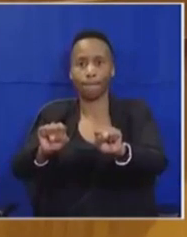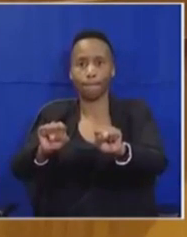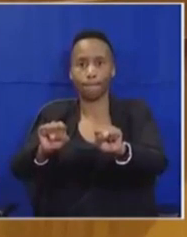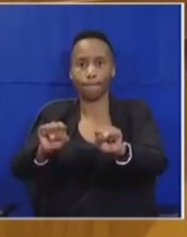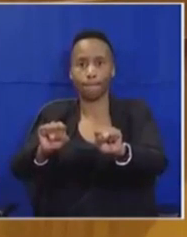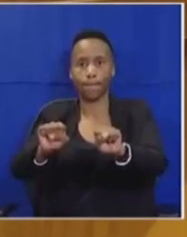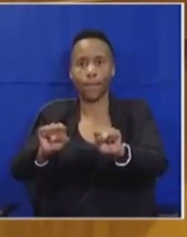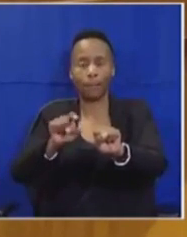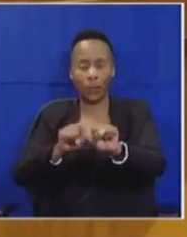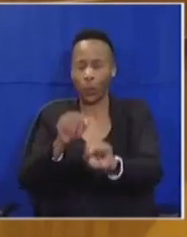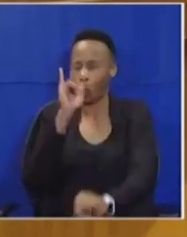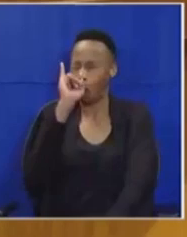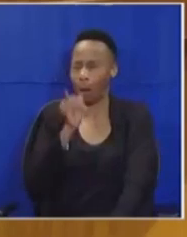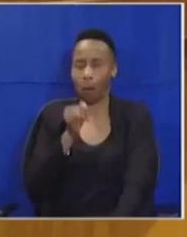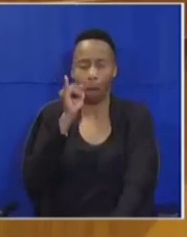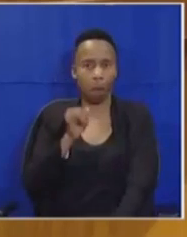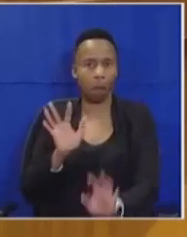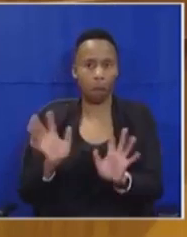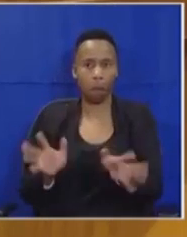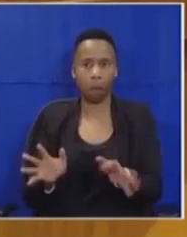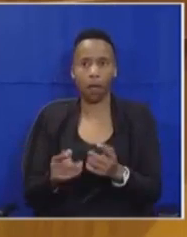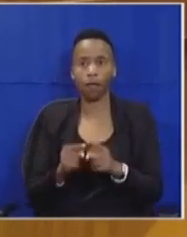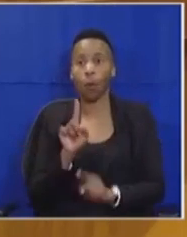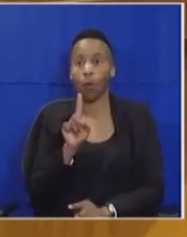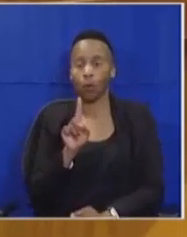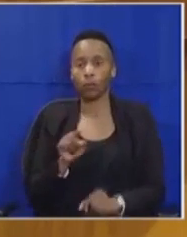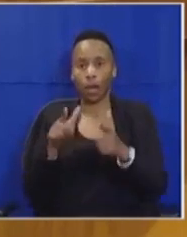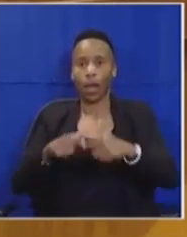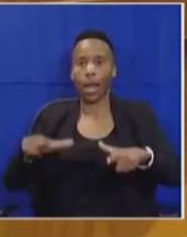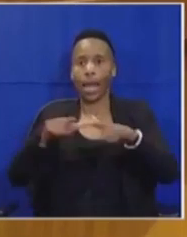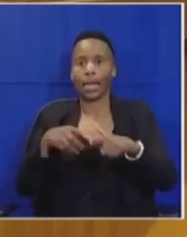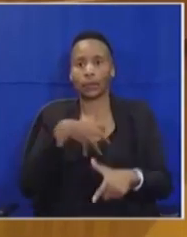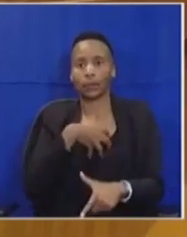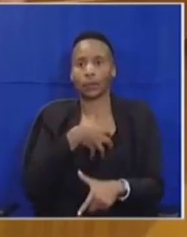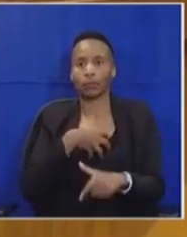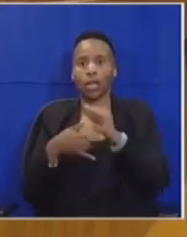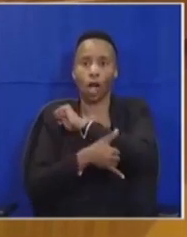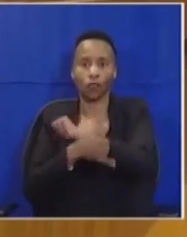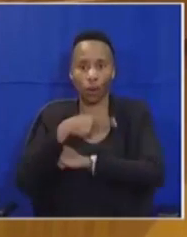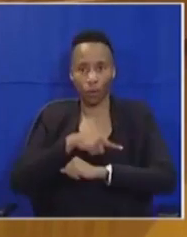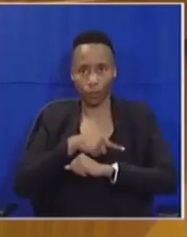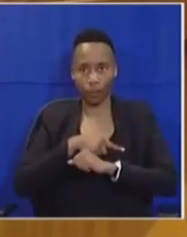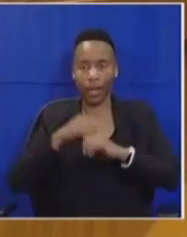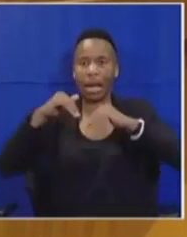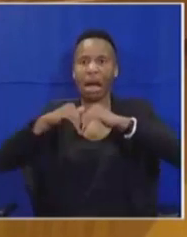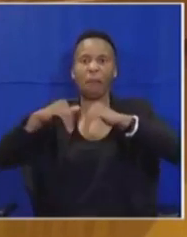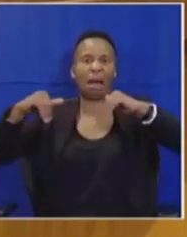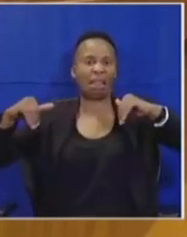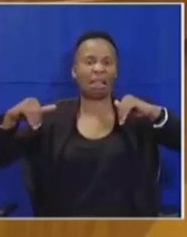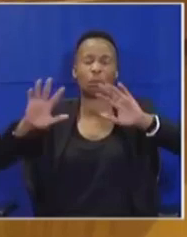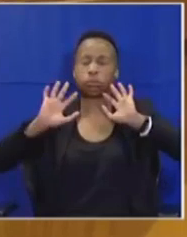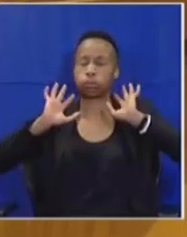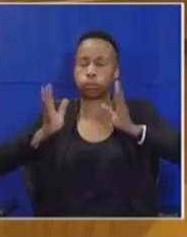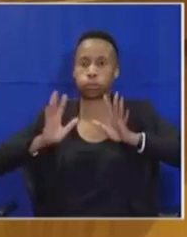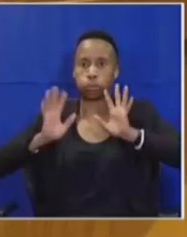was really bad for land ownership in our country. Apartheid was really terrible for